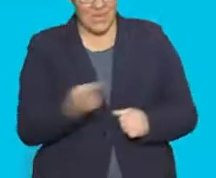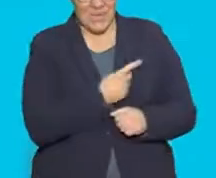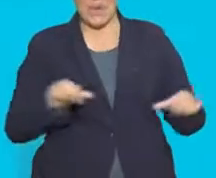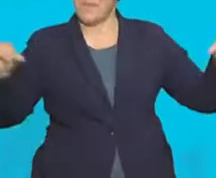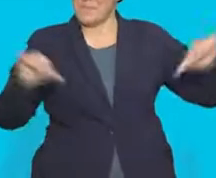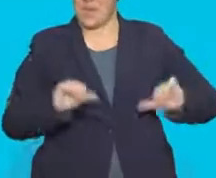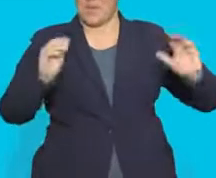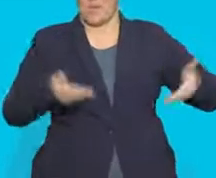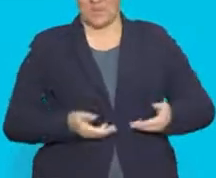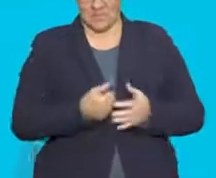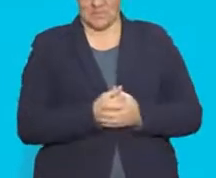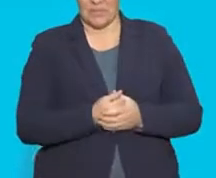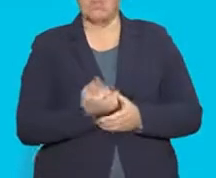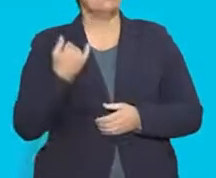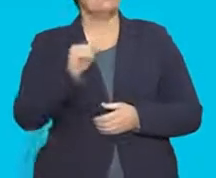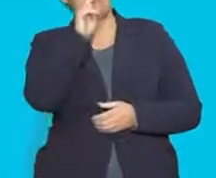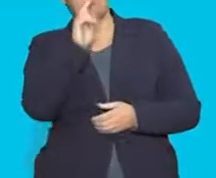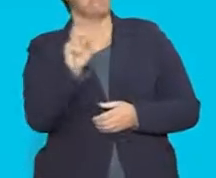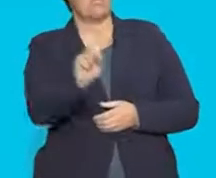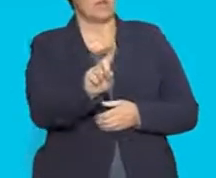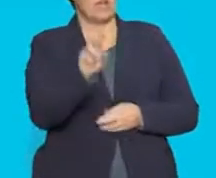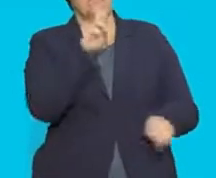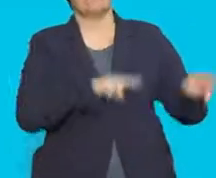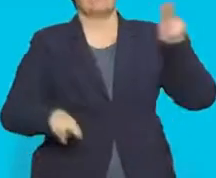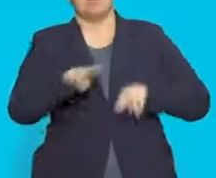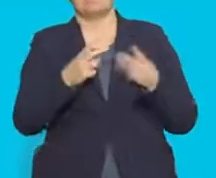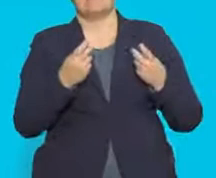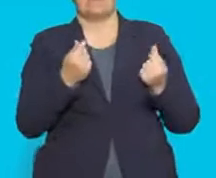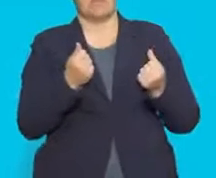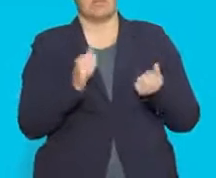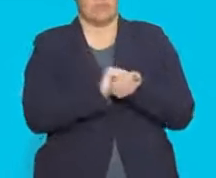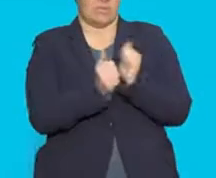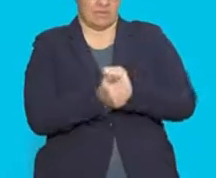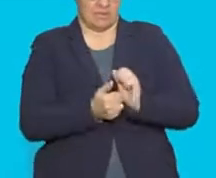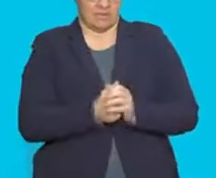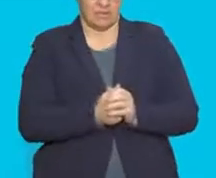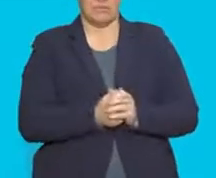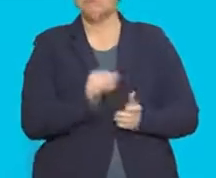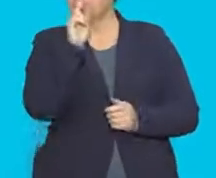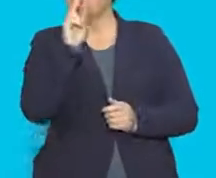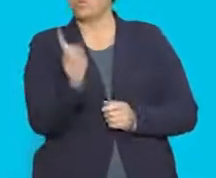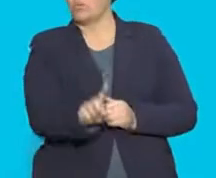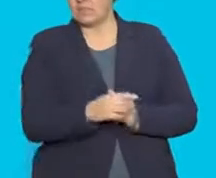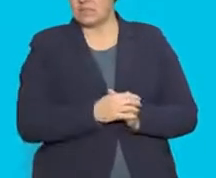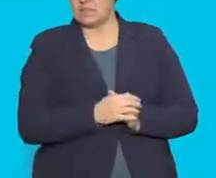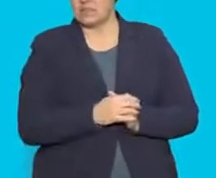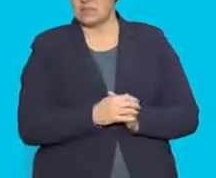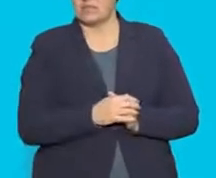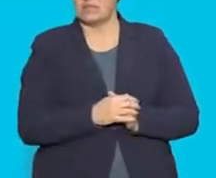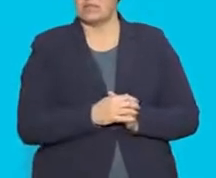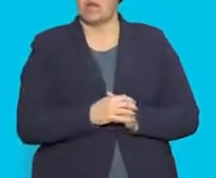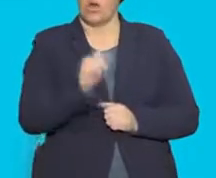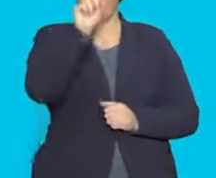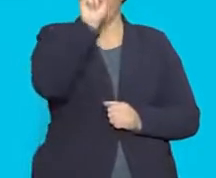Hi guys, welcome back. So we are still looking at revising financial math, right? So we looked at how